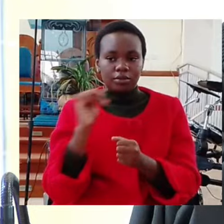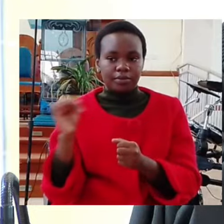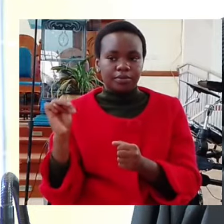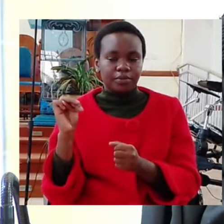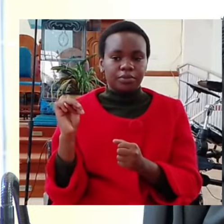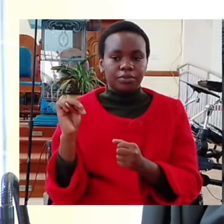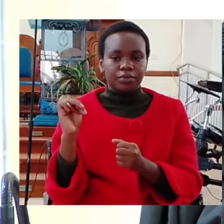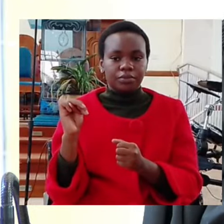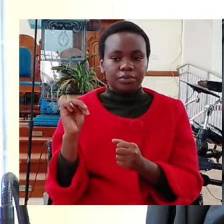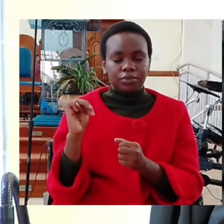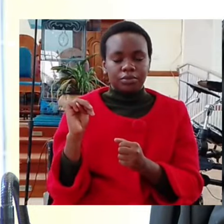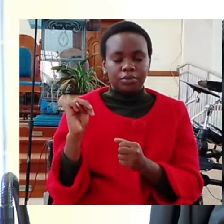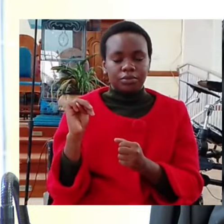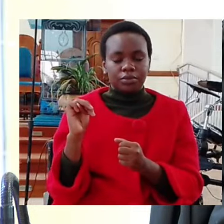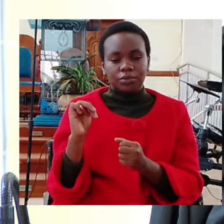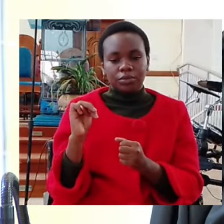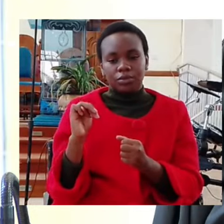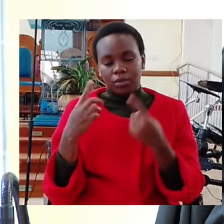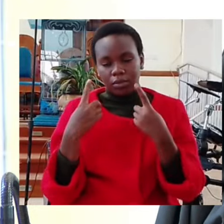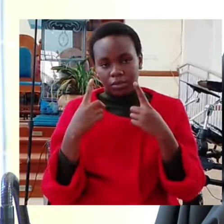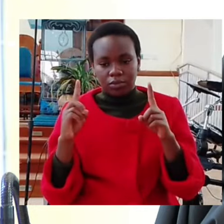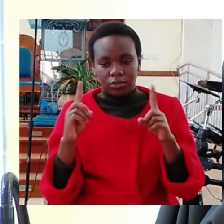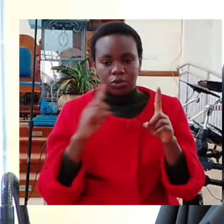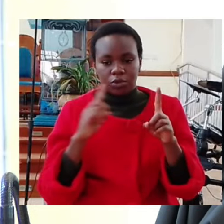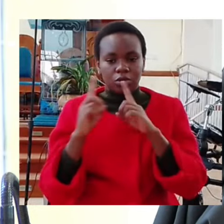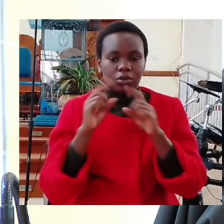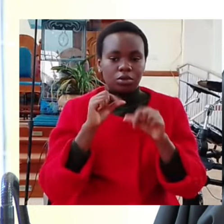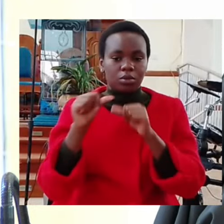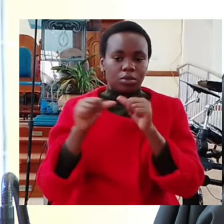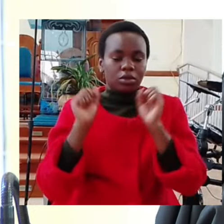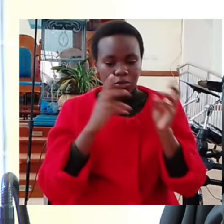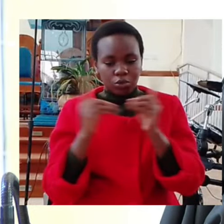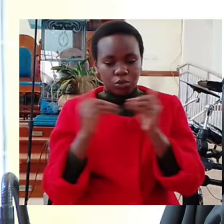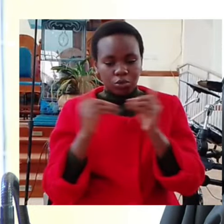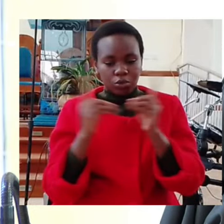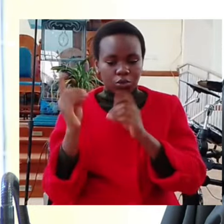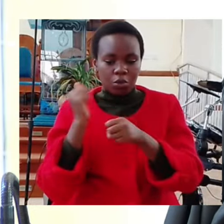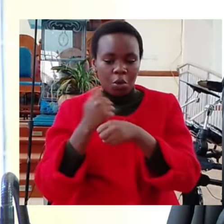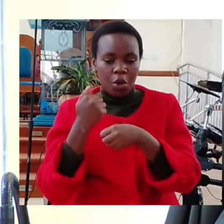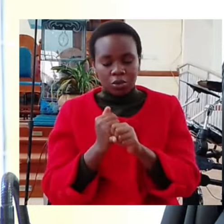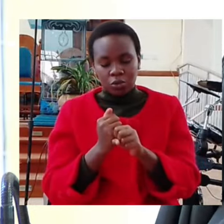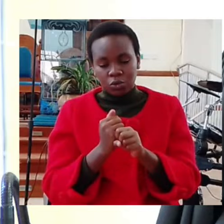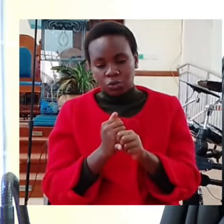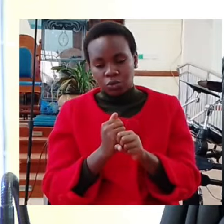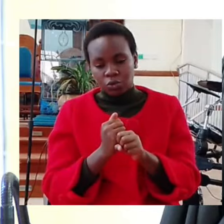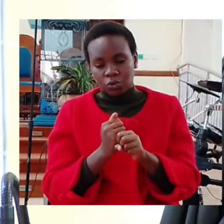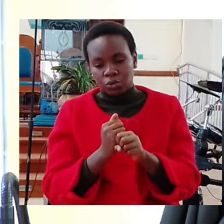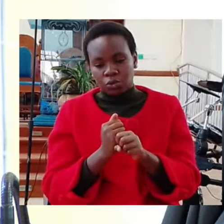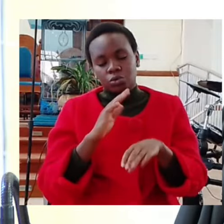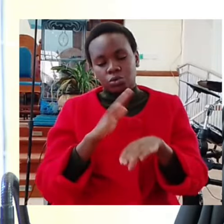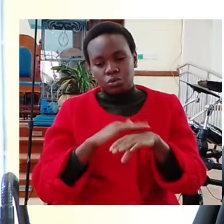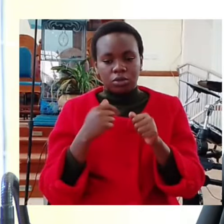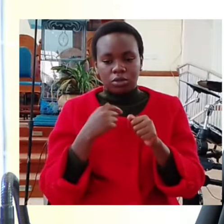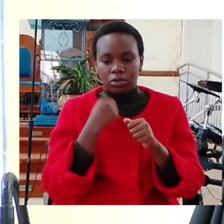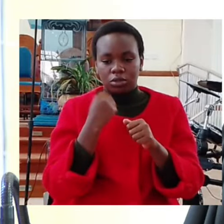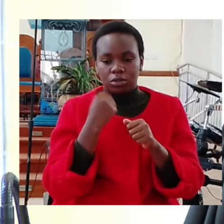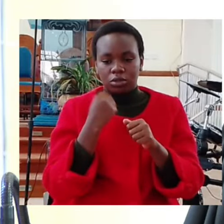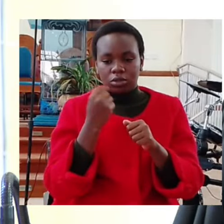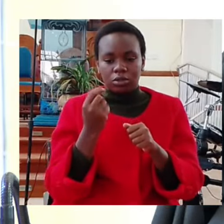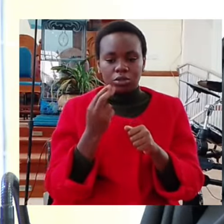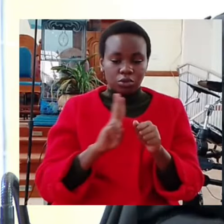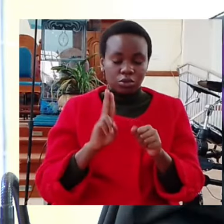affirm them. Tell them, yes, you're doing a good job. And when they are not a good job, use your words to pray for